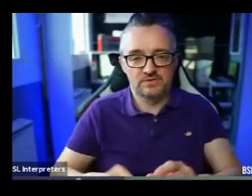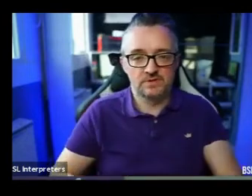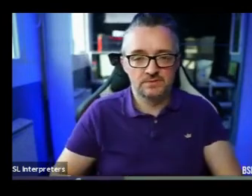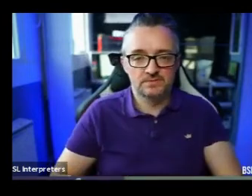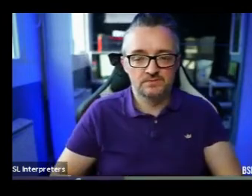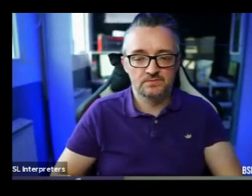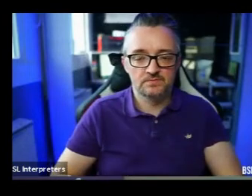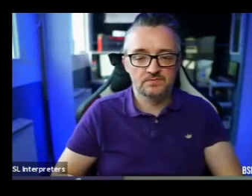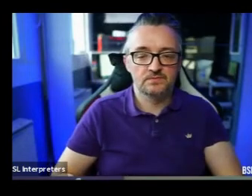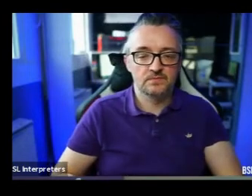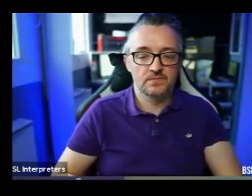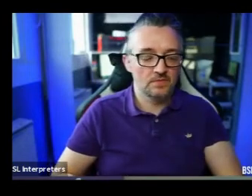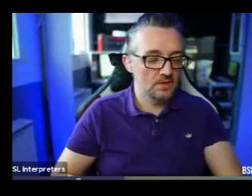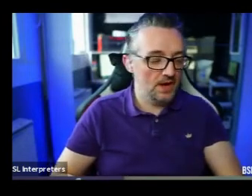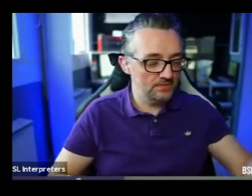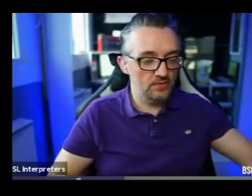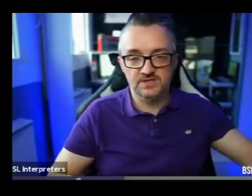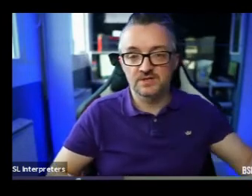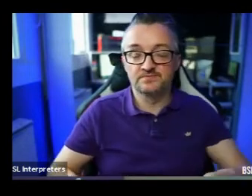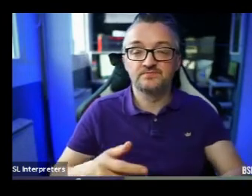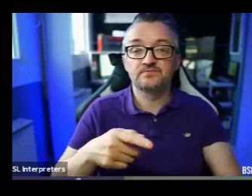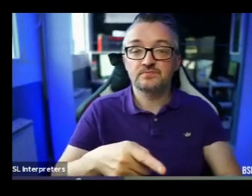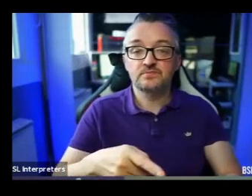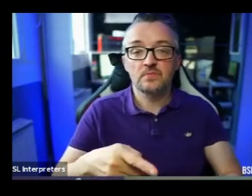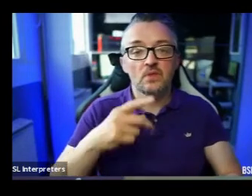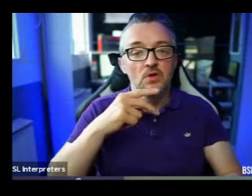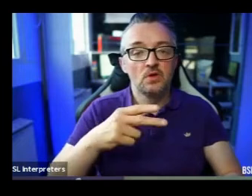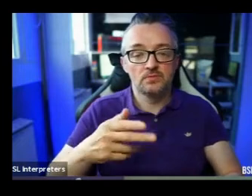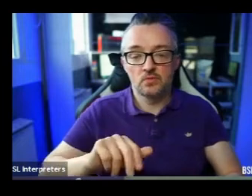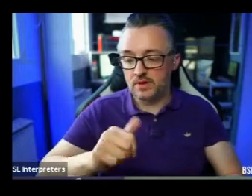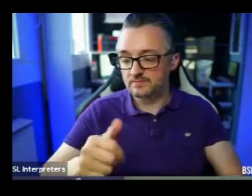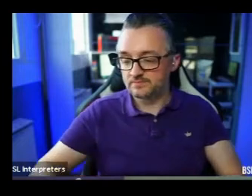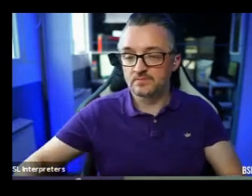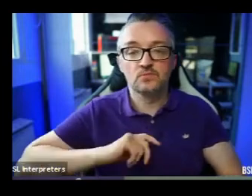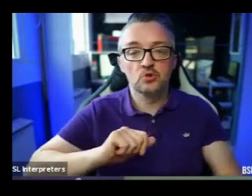world. In Norway, one of the